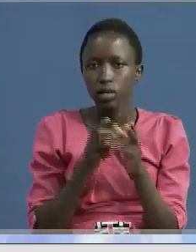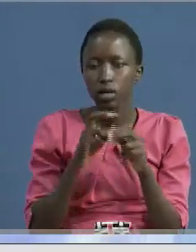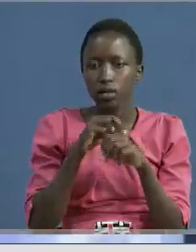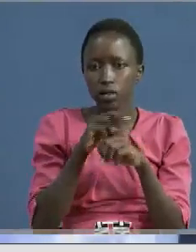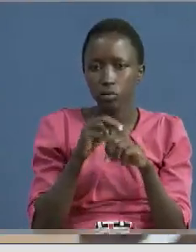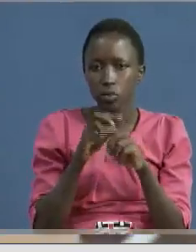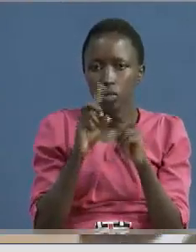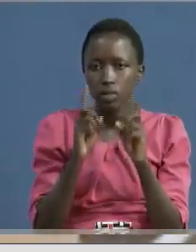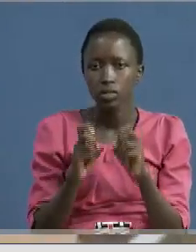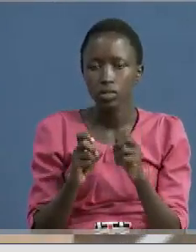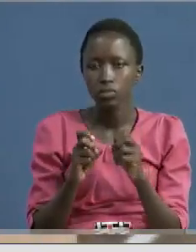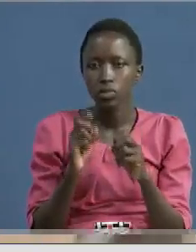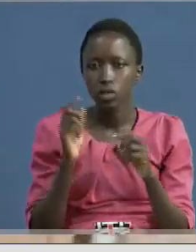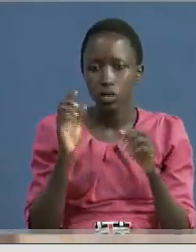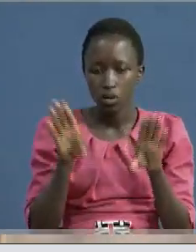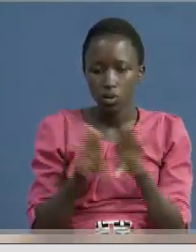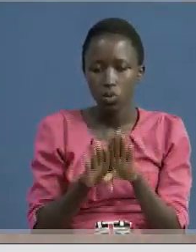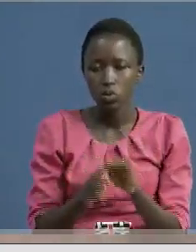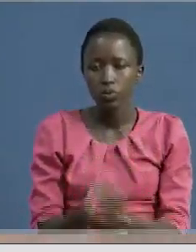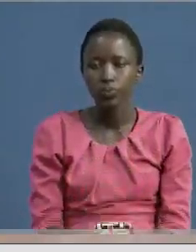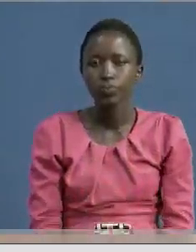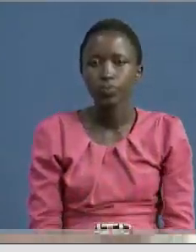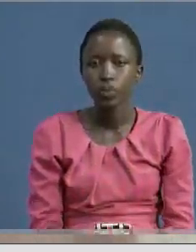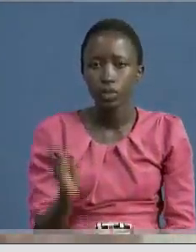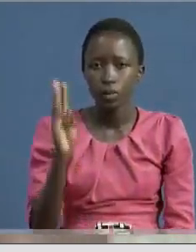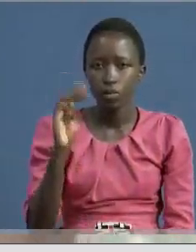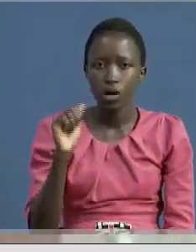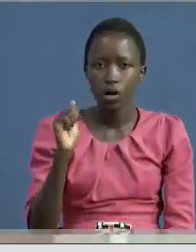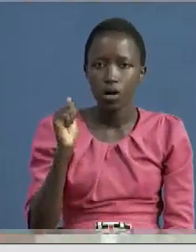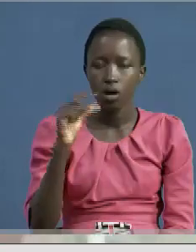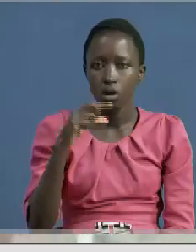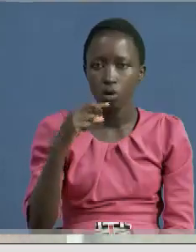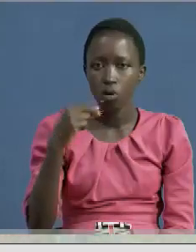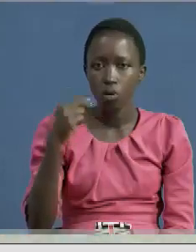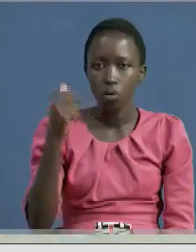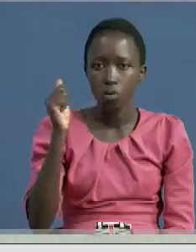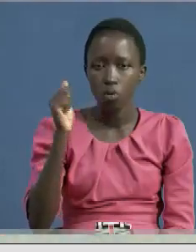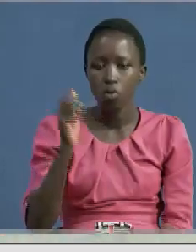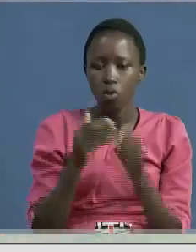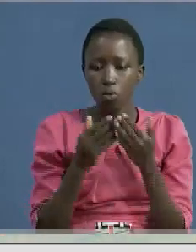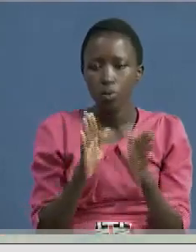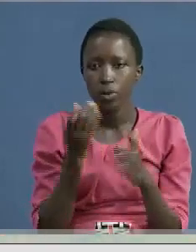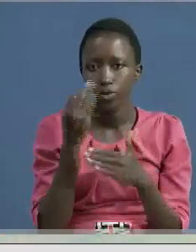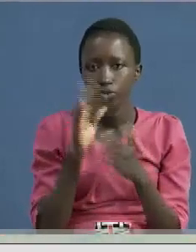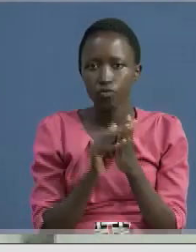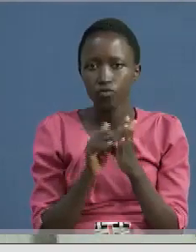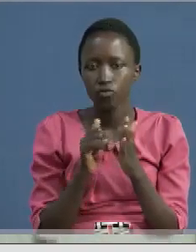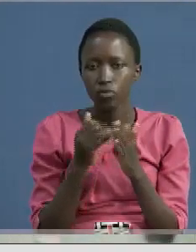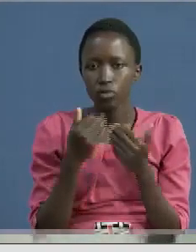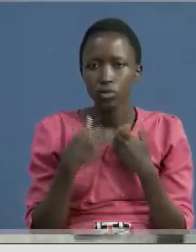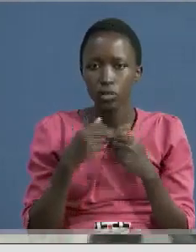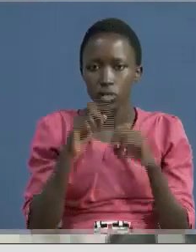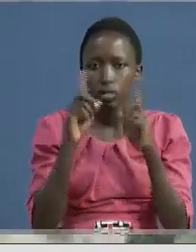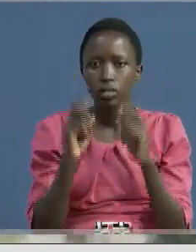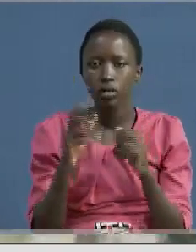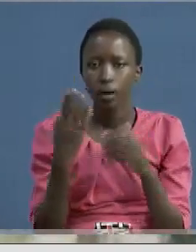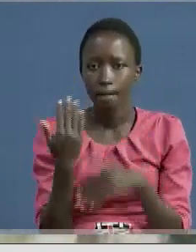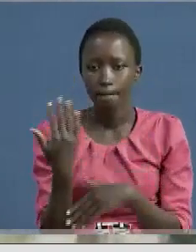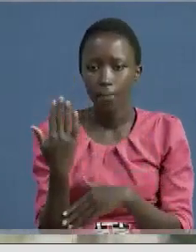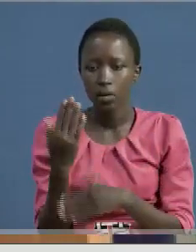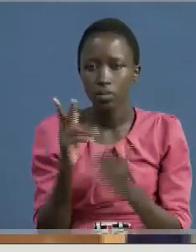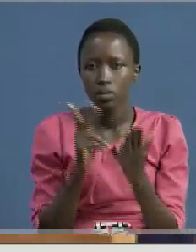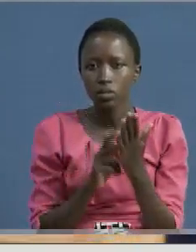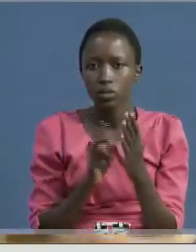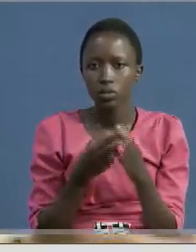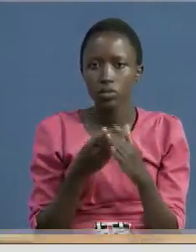exams will be shut down immediately. Magoha, who spoke after witnessing the opening of the container that exam papers were stored at